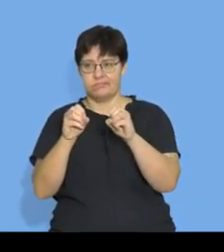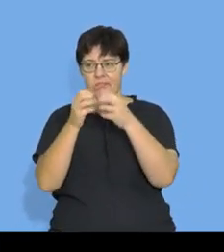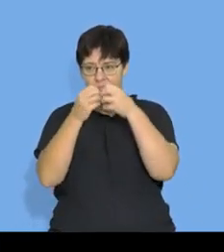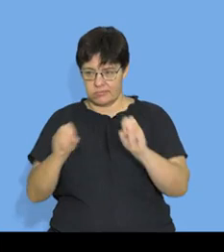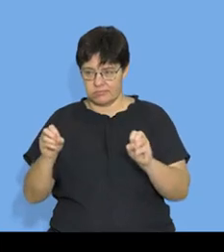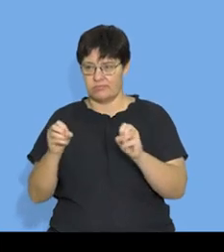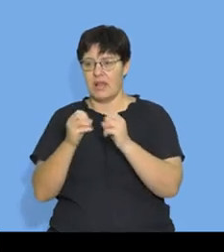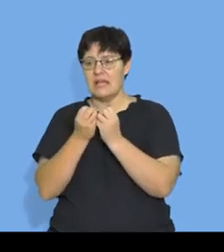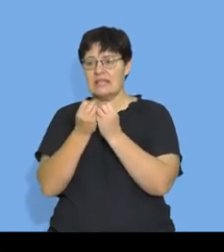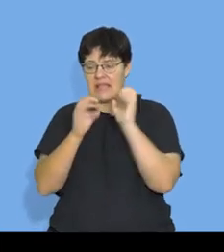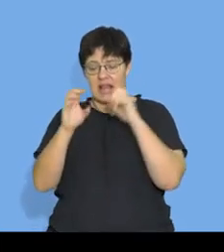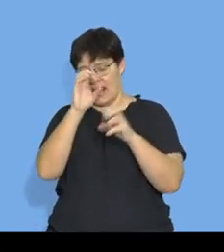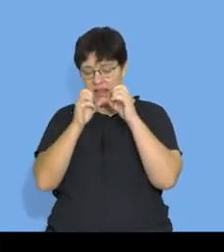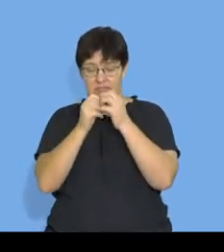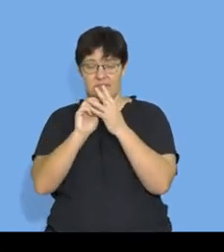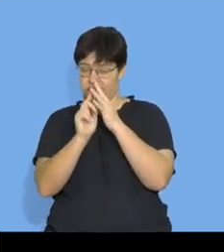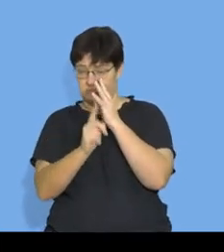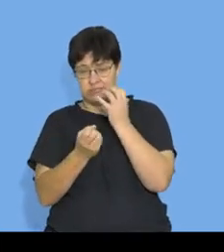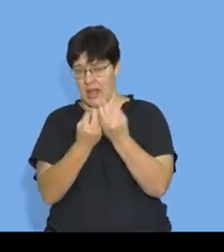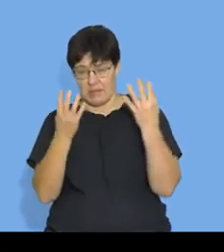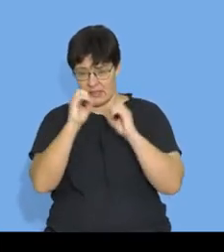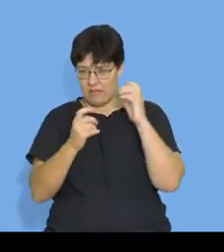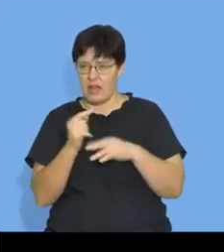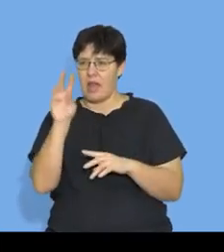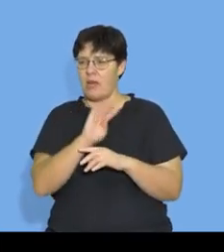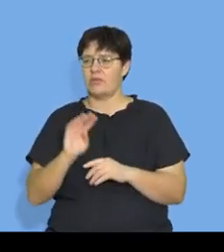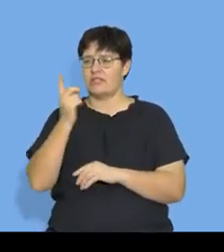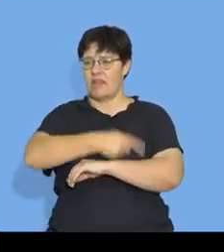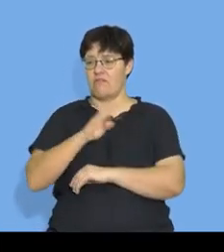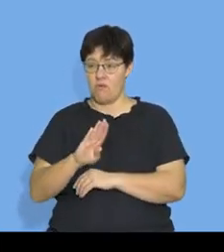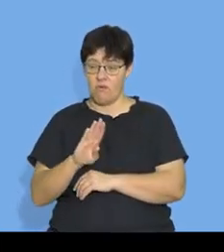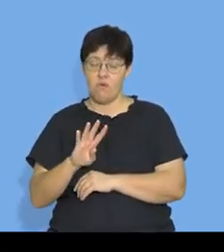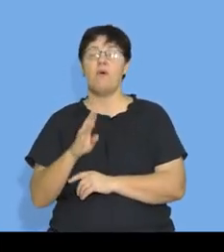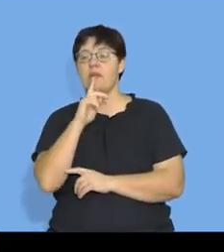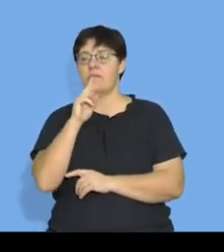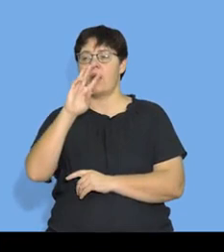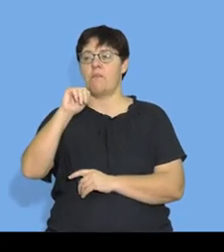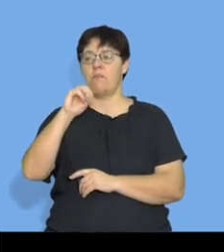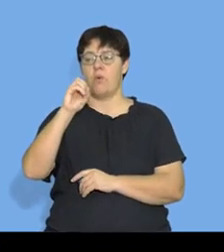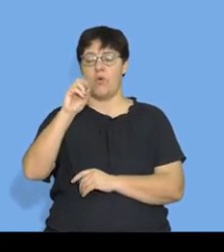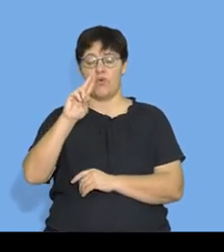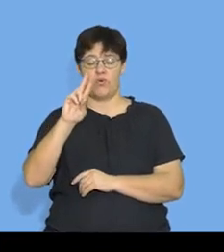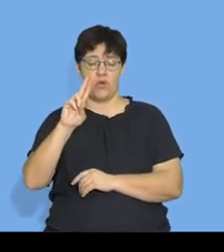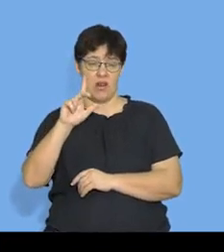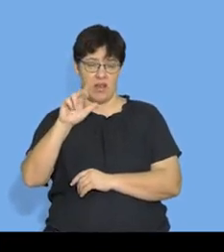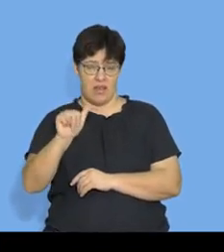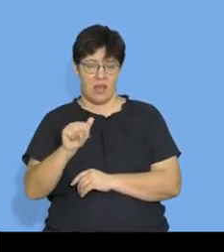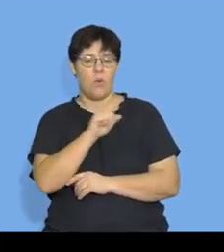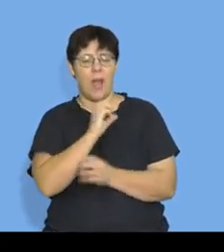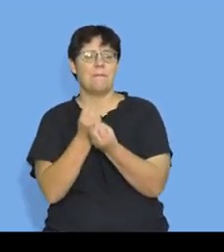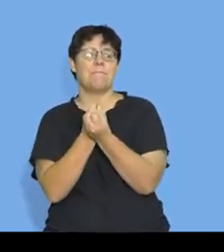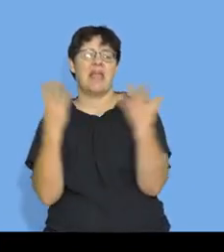form a multi-cell structure by around day 4 called the morula. And the morula comes from the